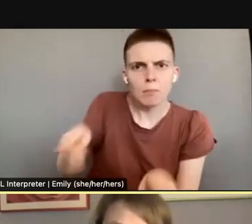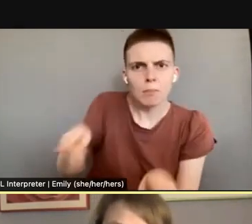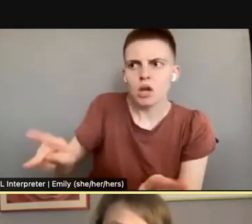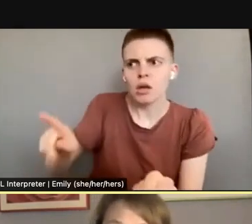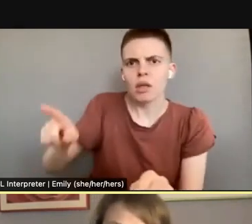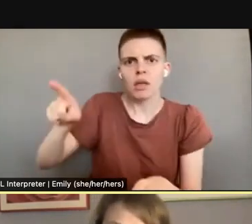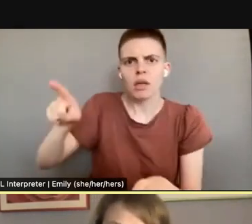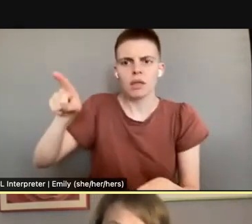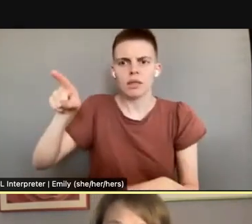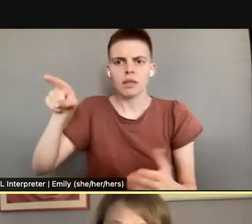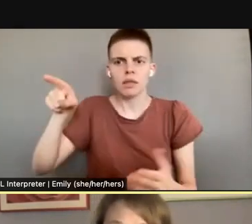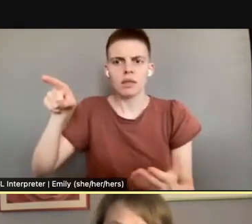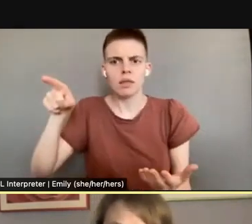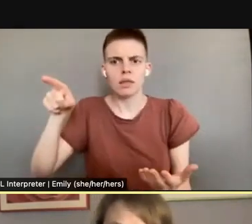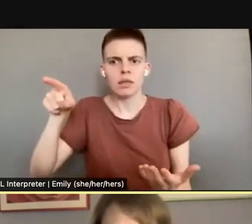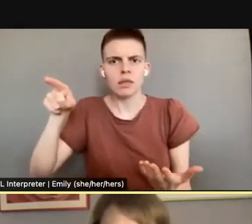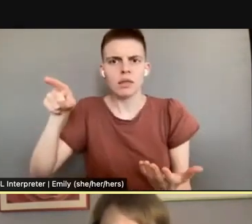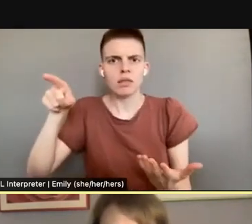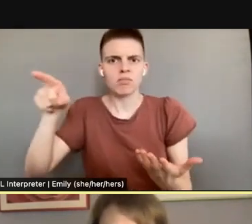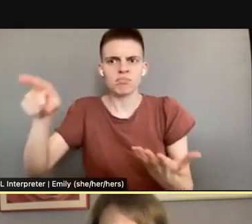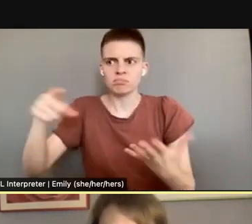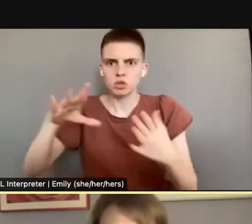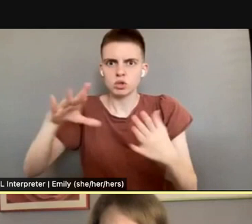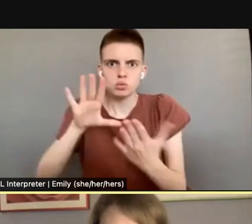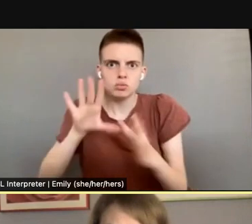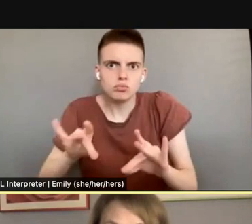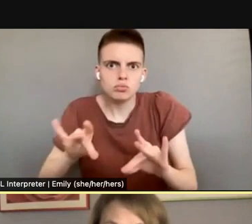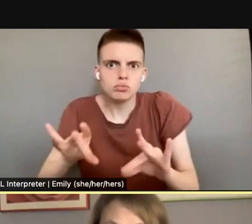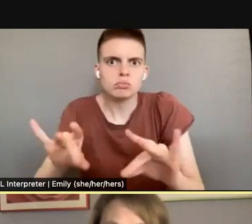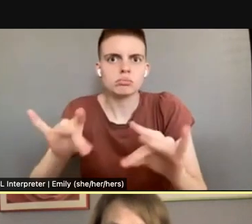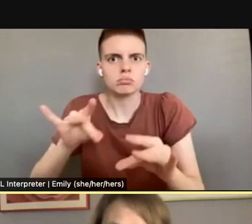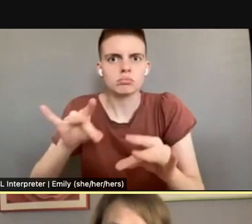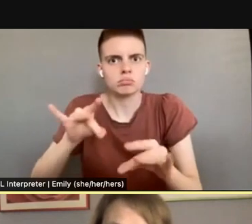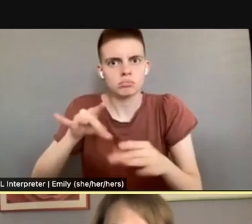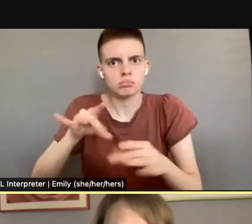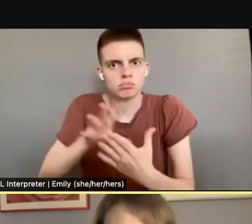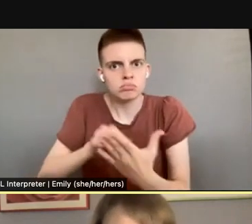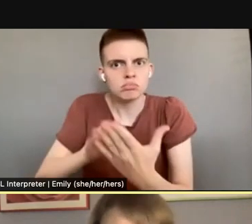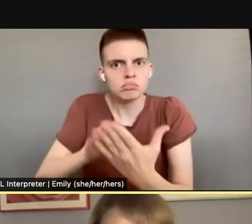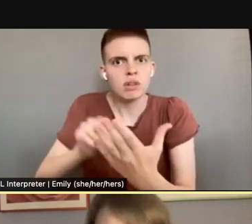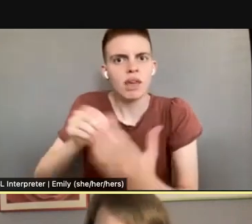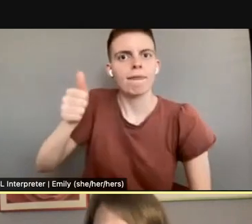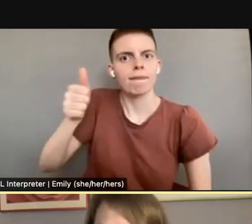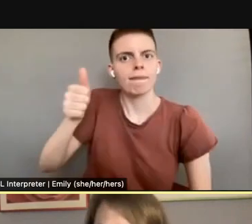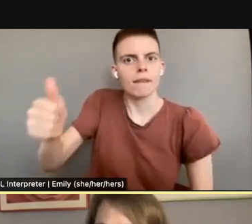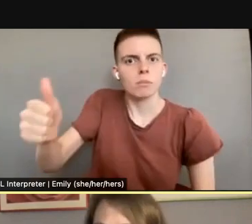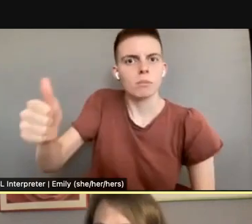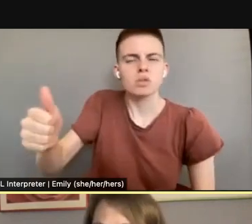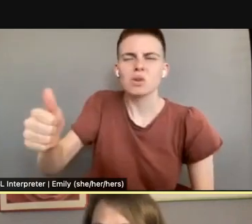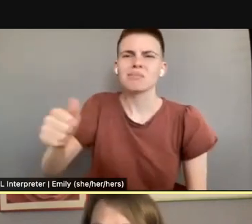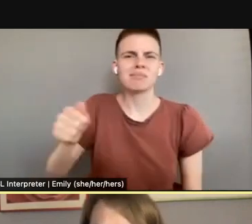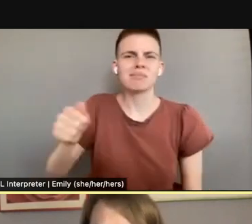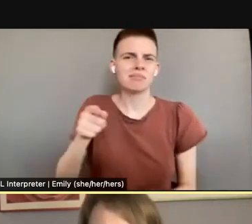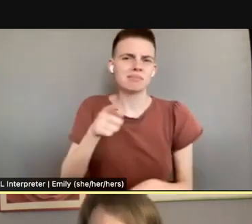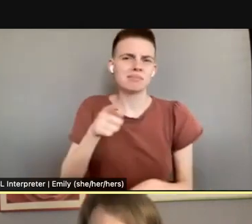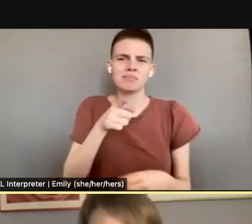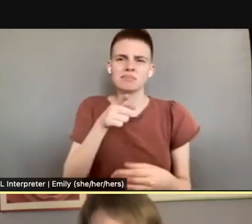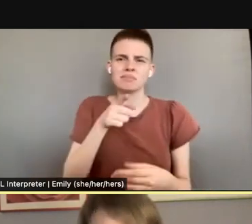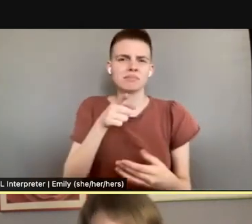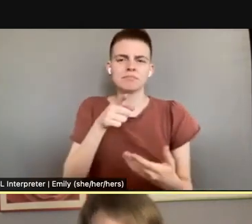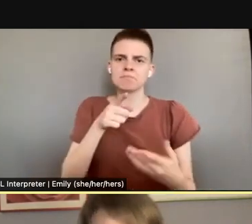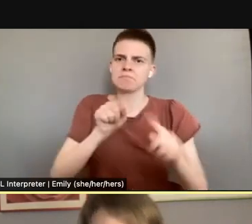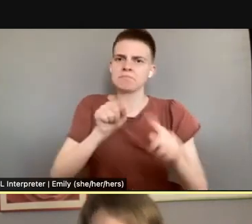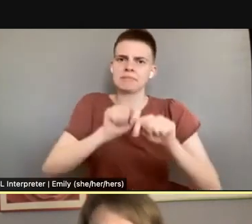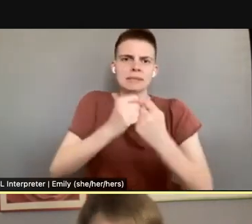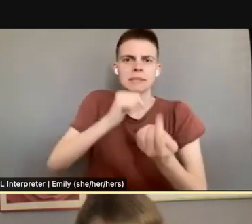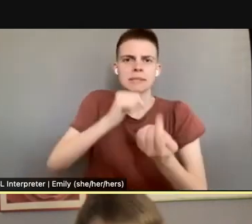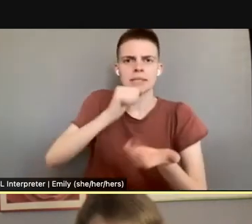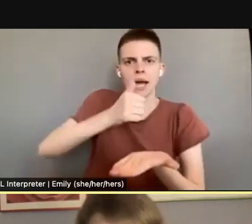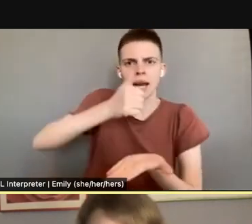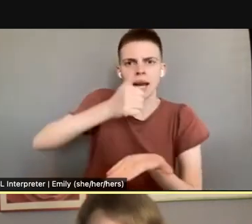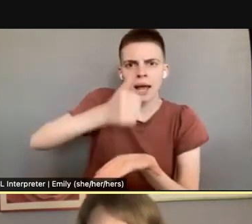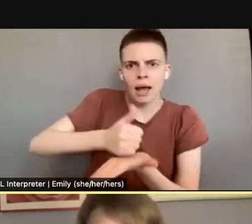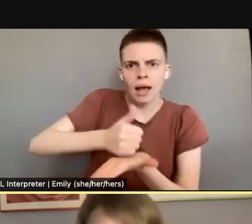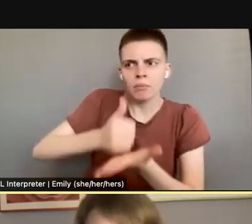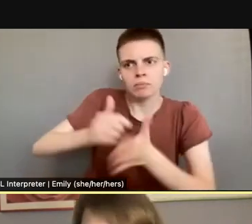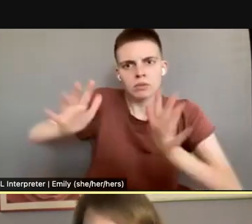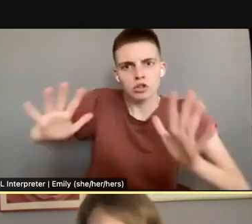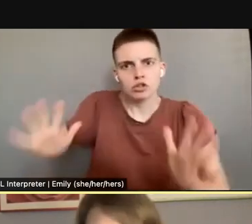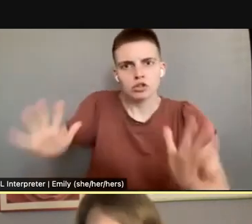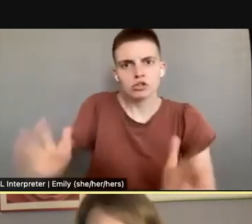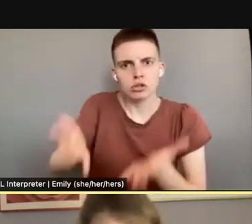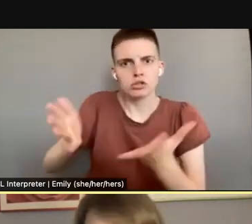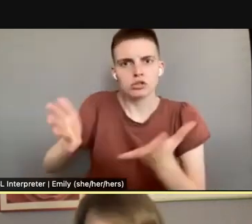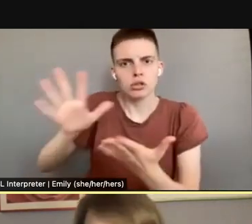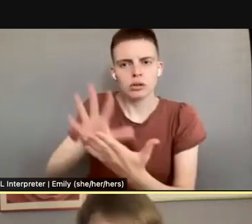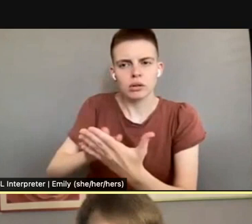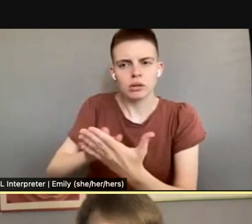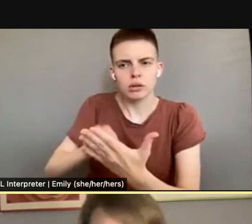most outer ring of the zone of proximal development. They're not helping that child. They're not facilitating learning.